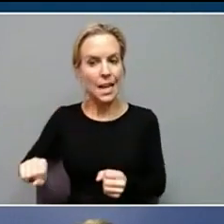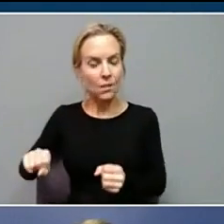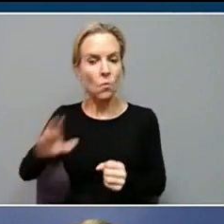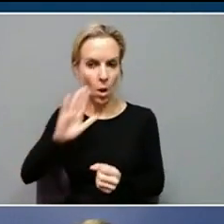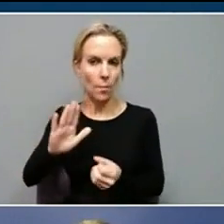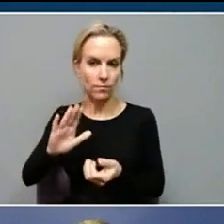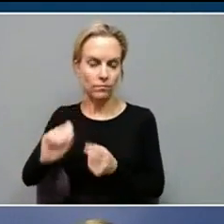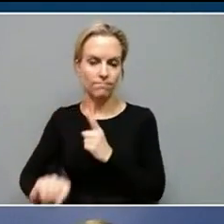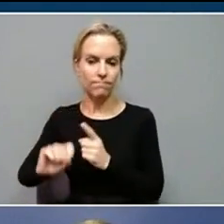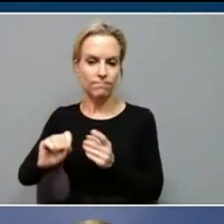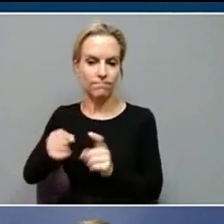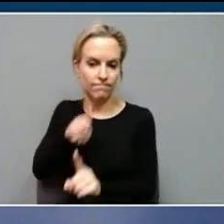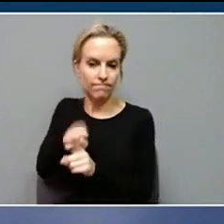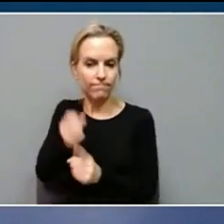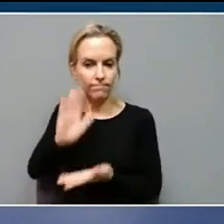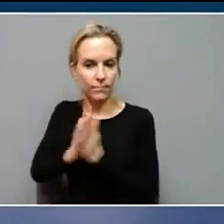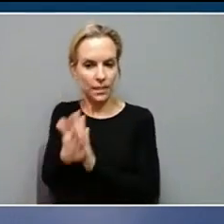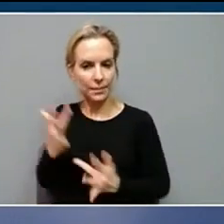just a semester.